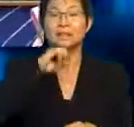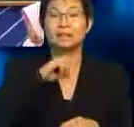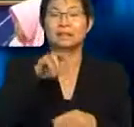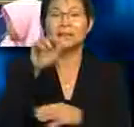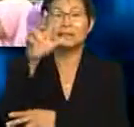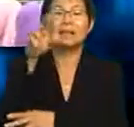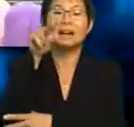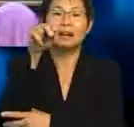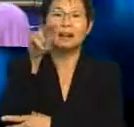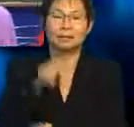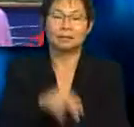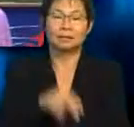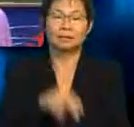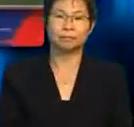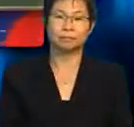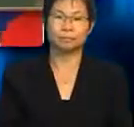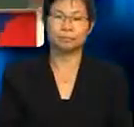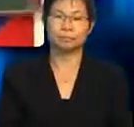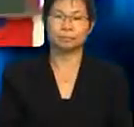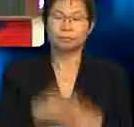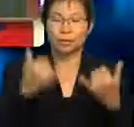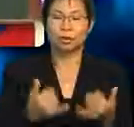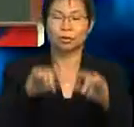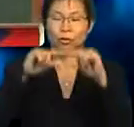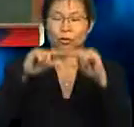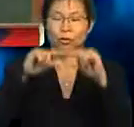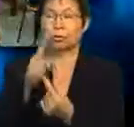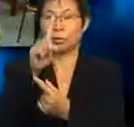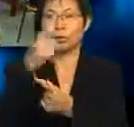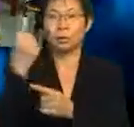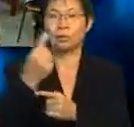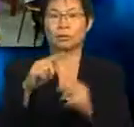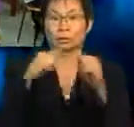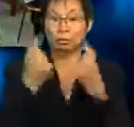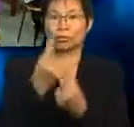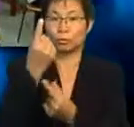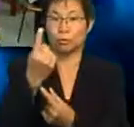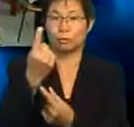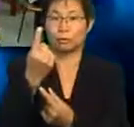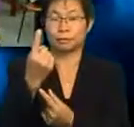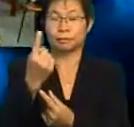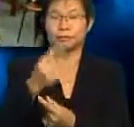duck. Okay, now I want group 1 to come